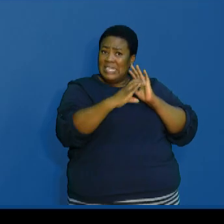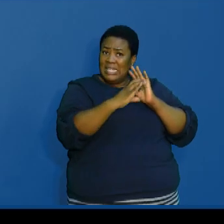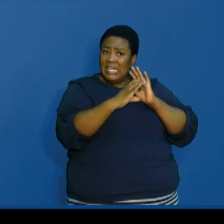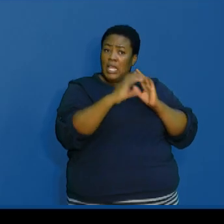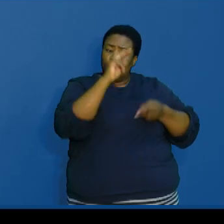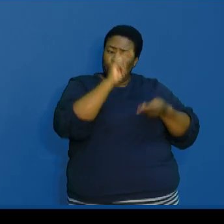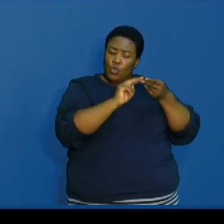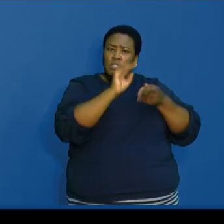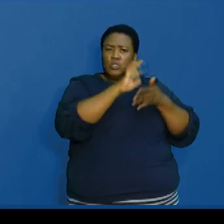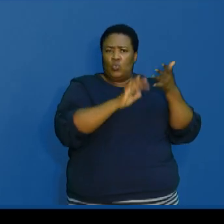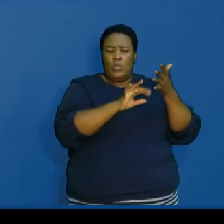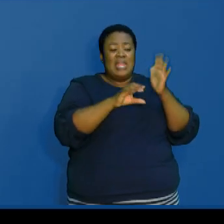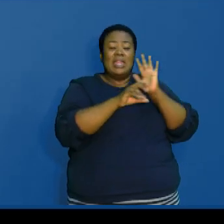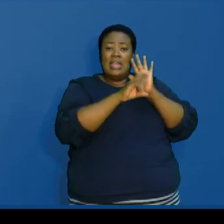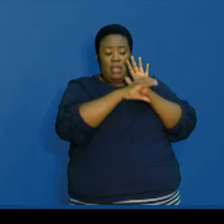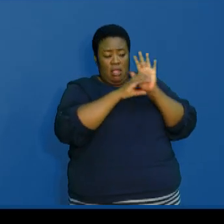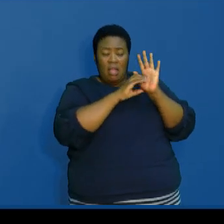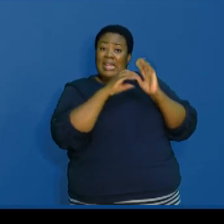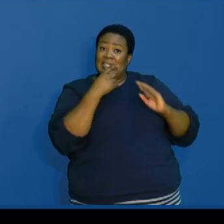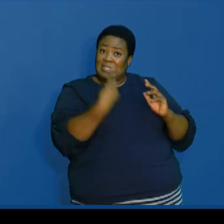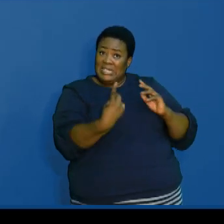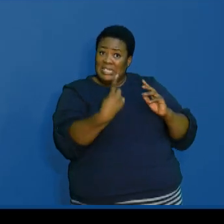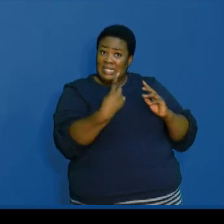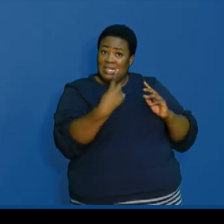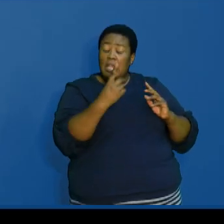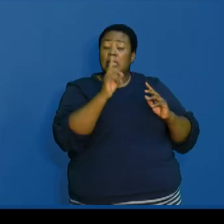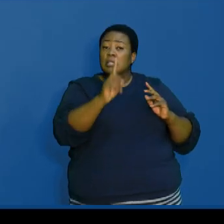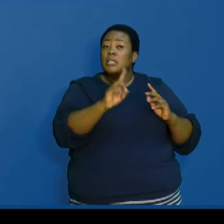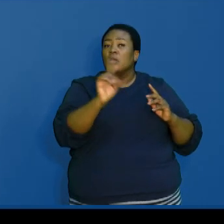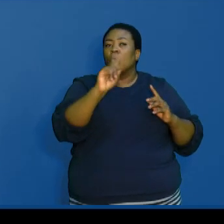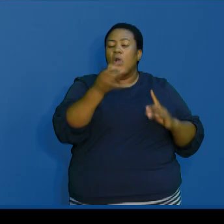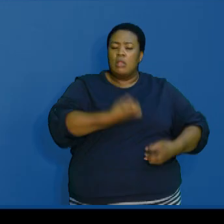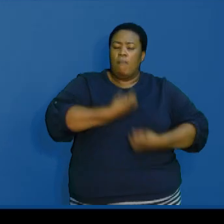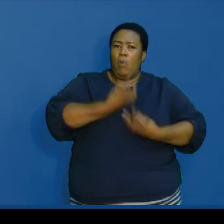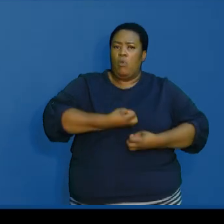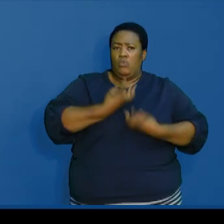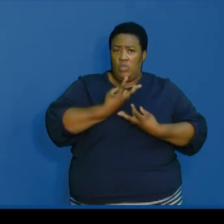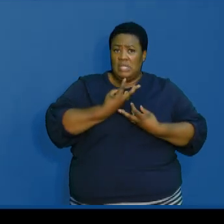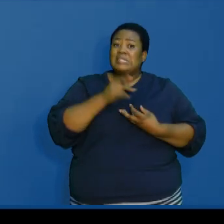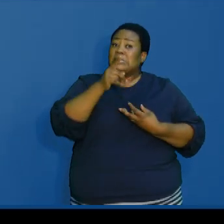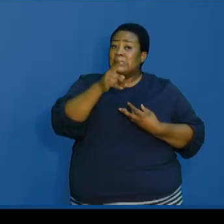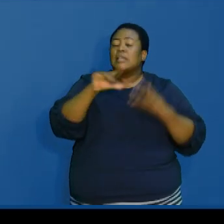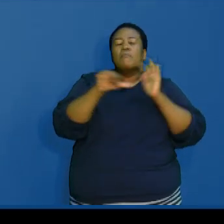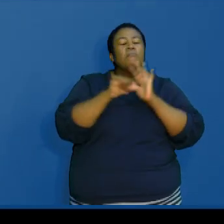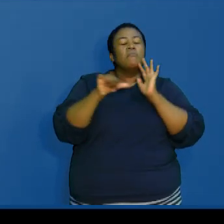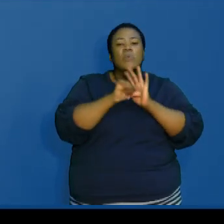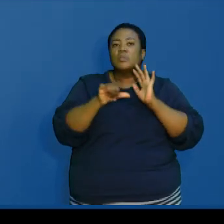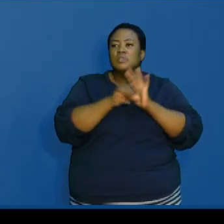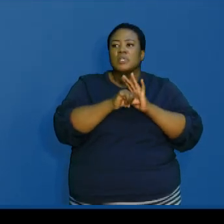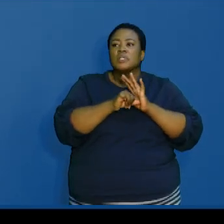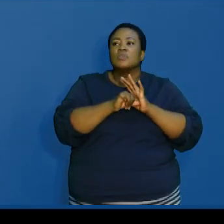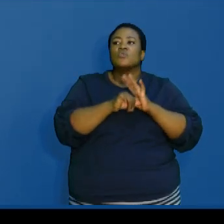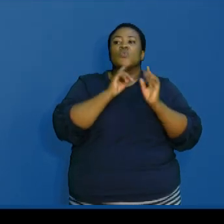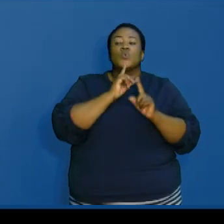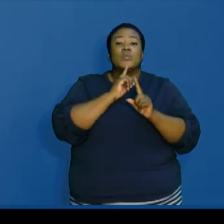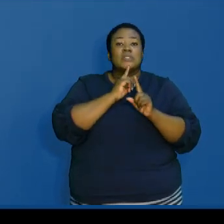D is your poetry. Please remember, it's very important for you to only respond to the set work